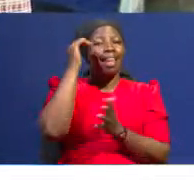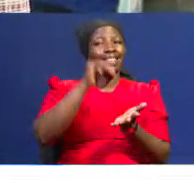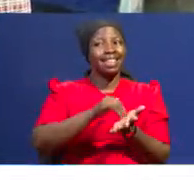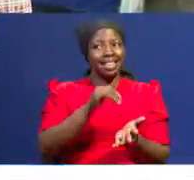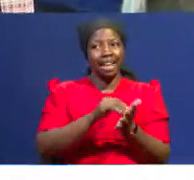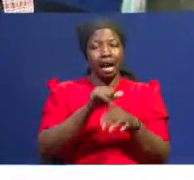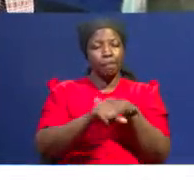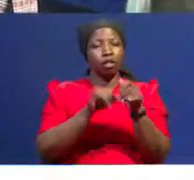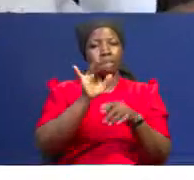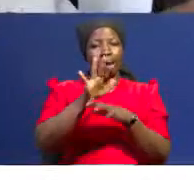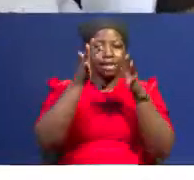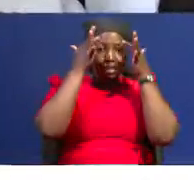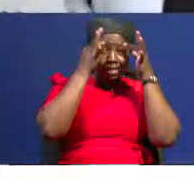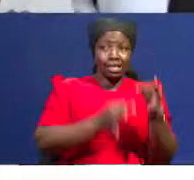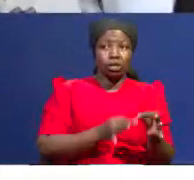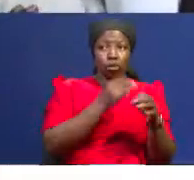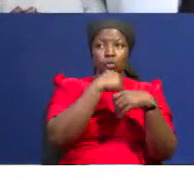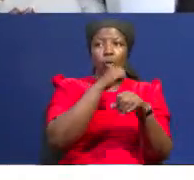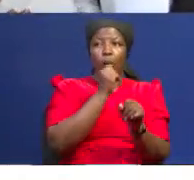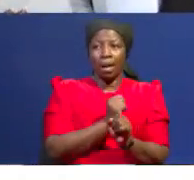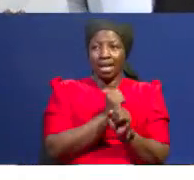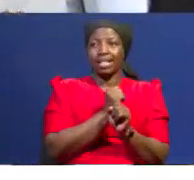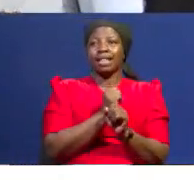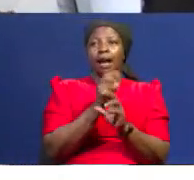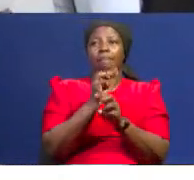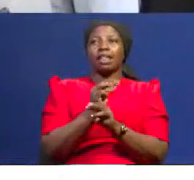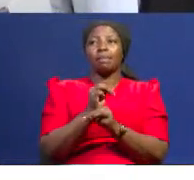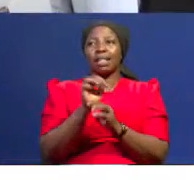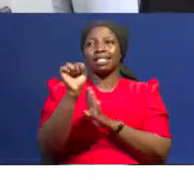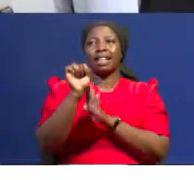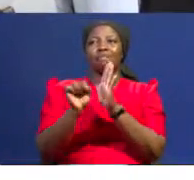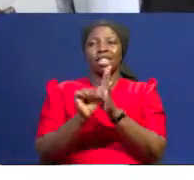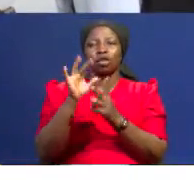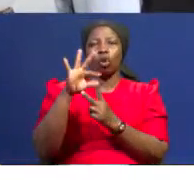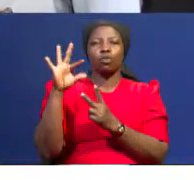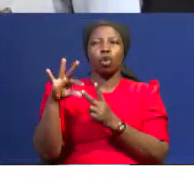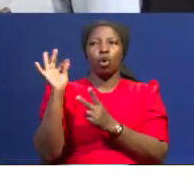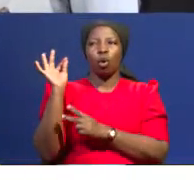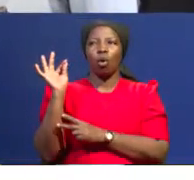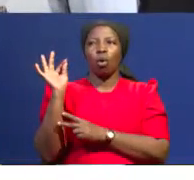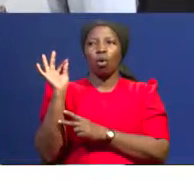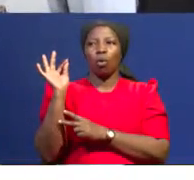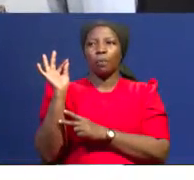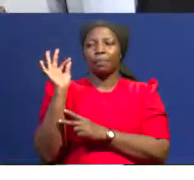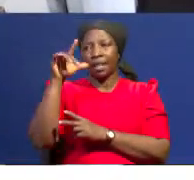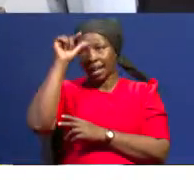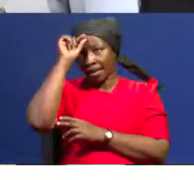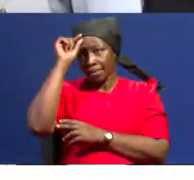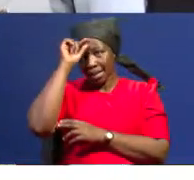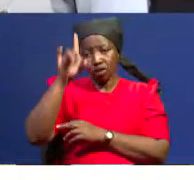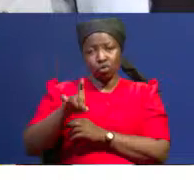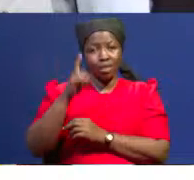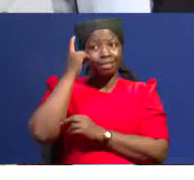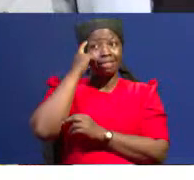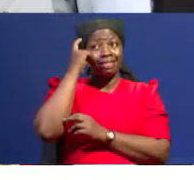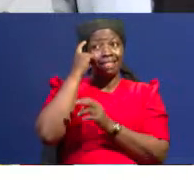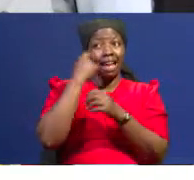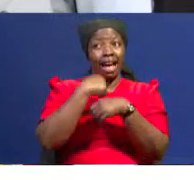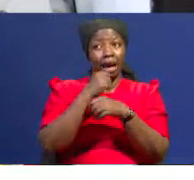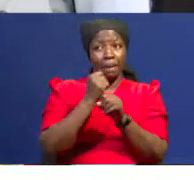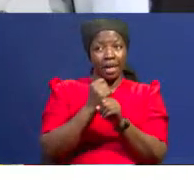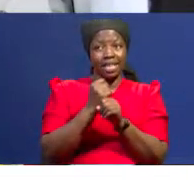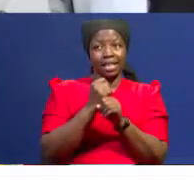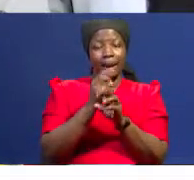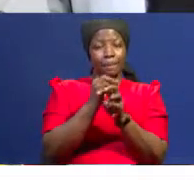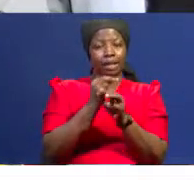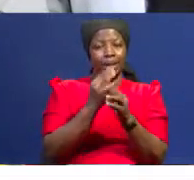the subject optional. The government should consider making mathematics a bit lighter for those who find it so